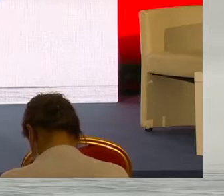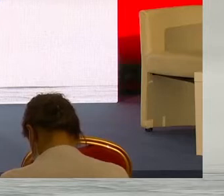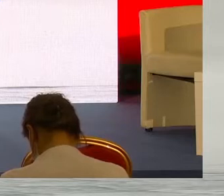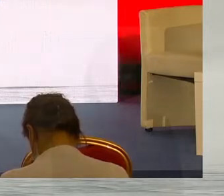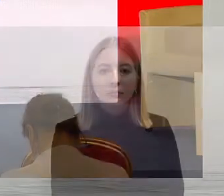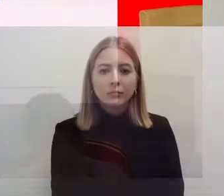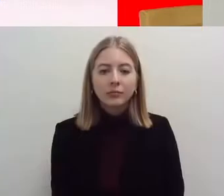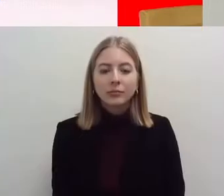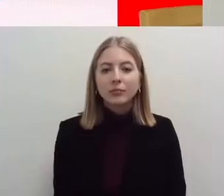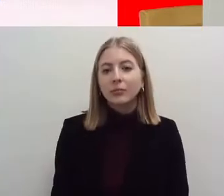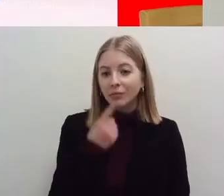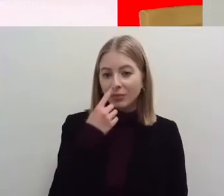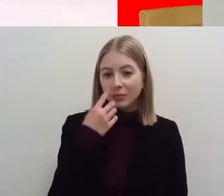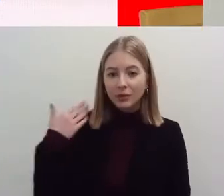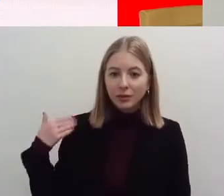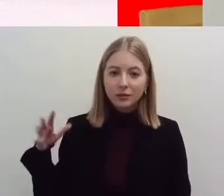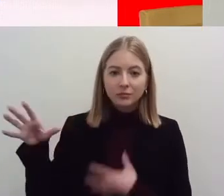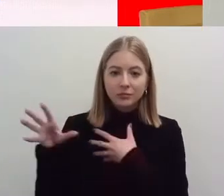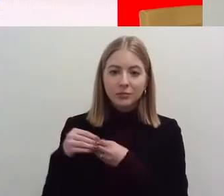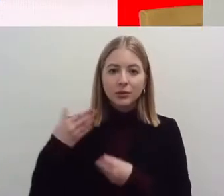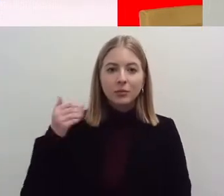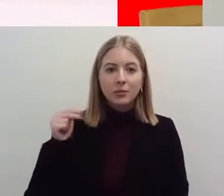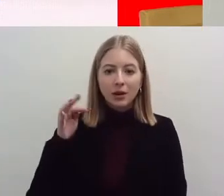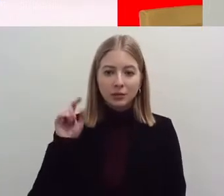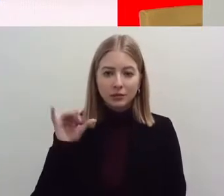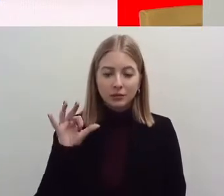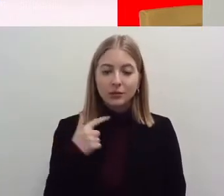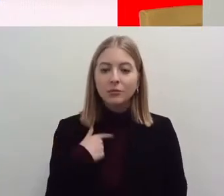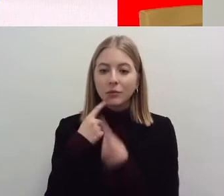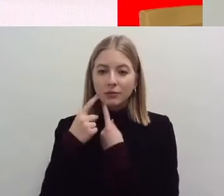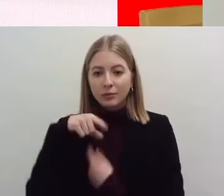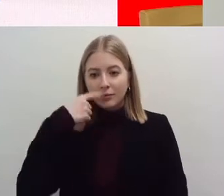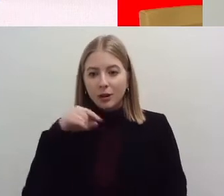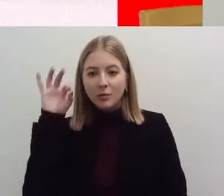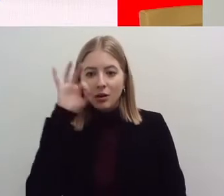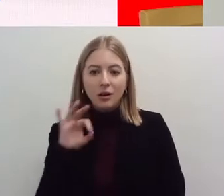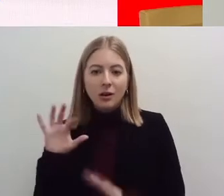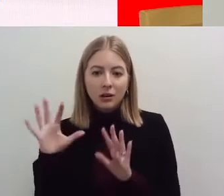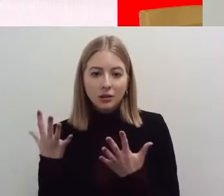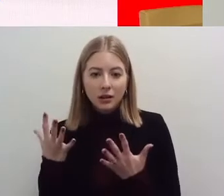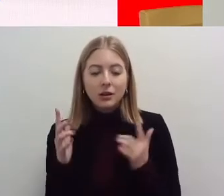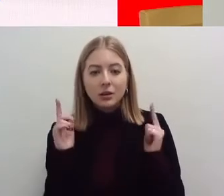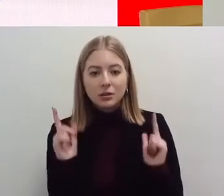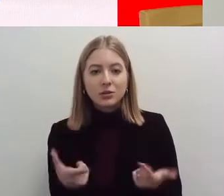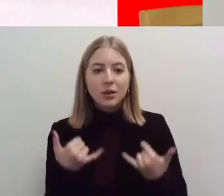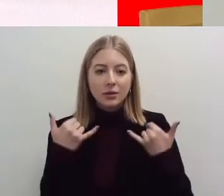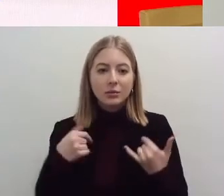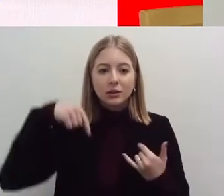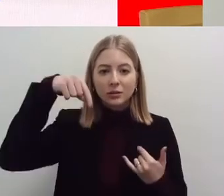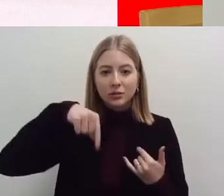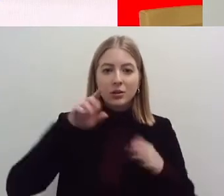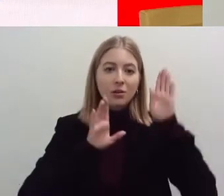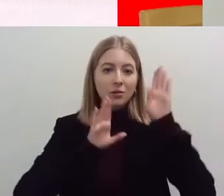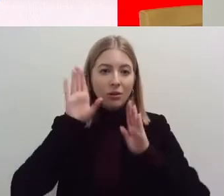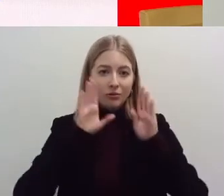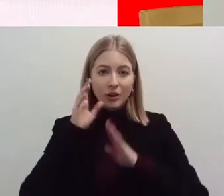actually being a part of this conference and even hosting it, it's such a relief because it's all about inclusive